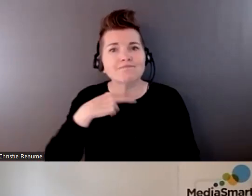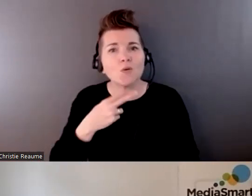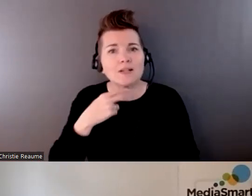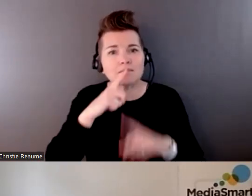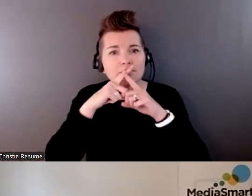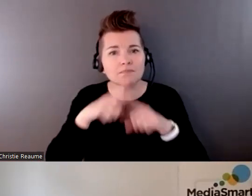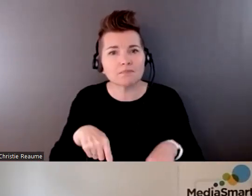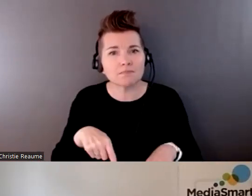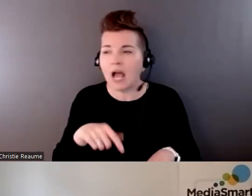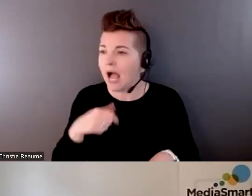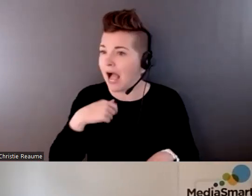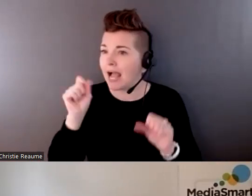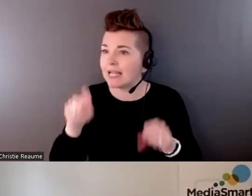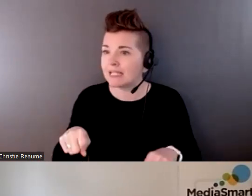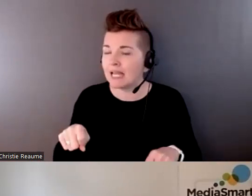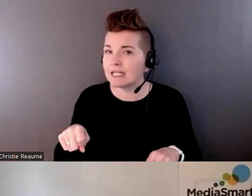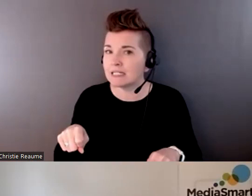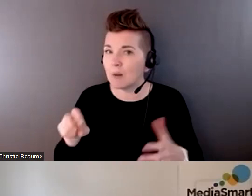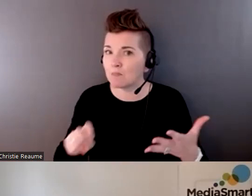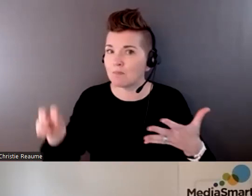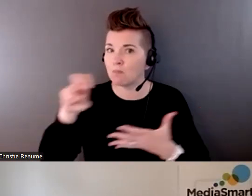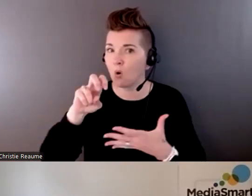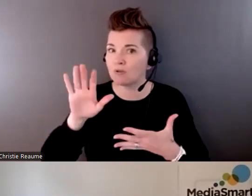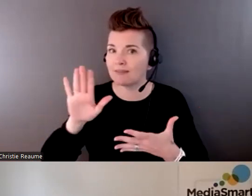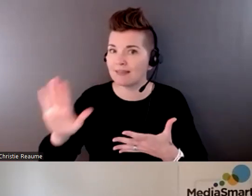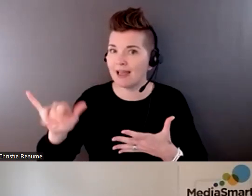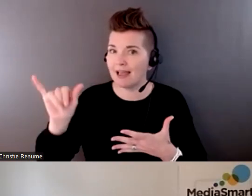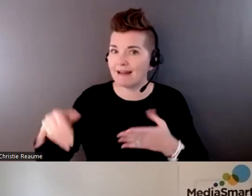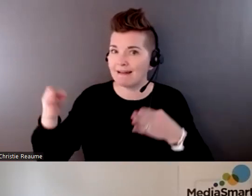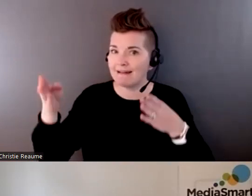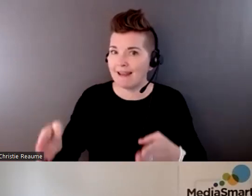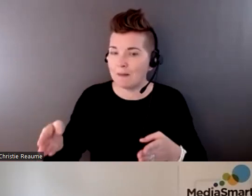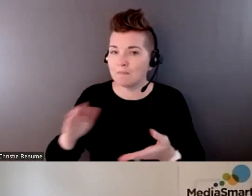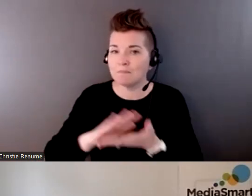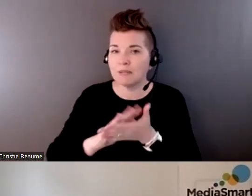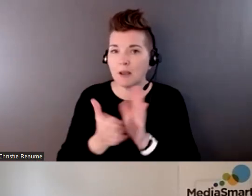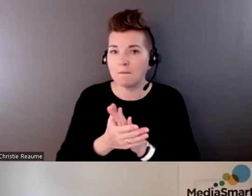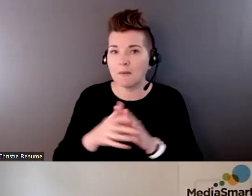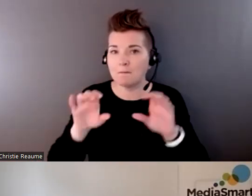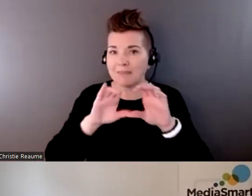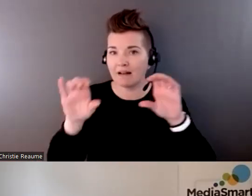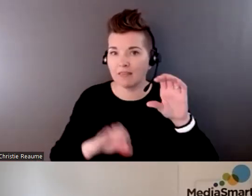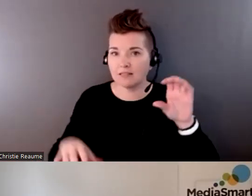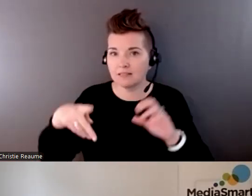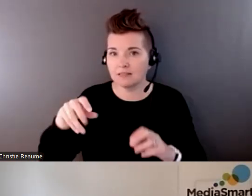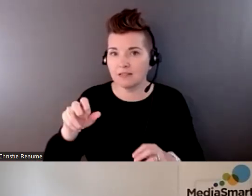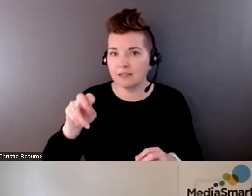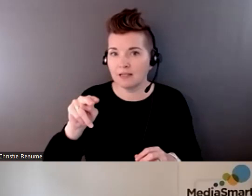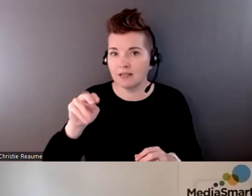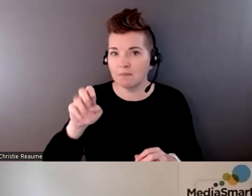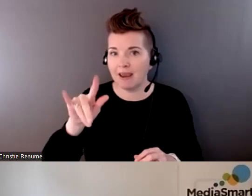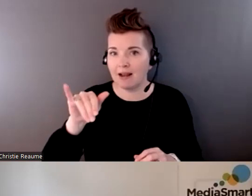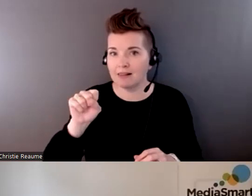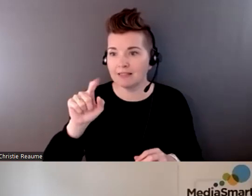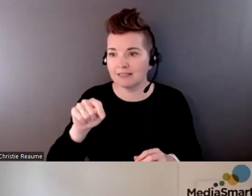um I can promote them to uh panelists and ask them okay so Jules Moore is